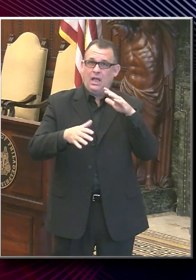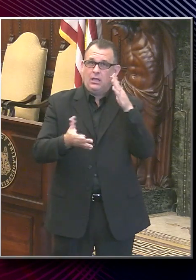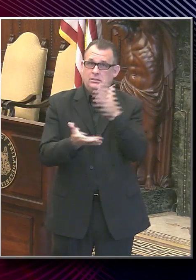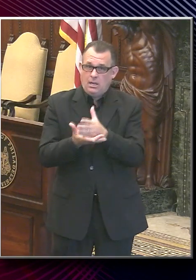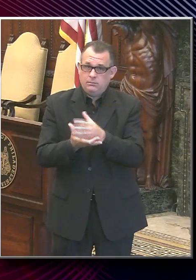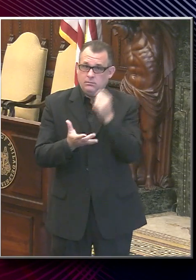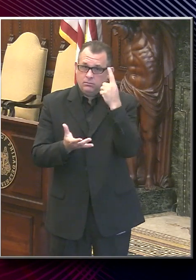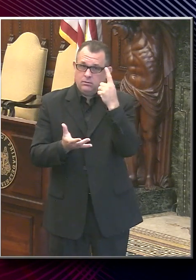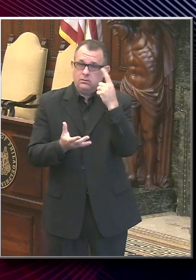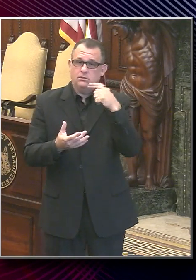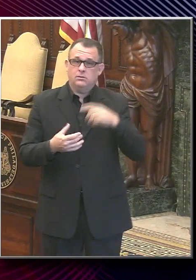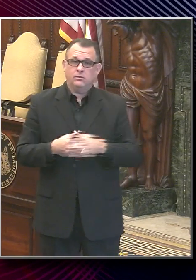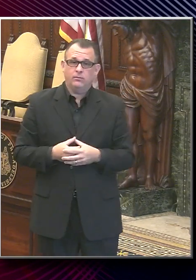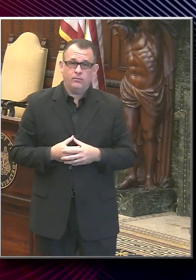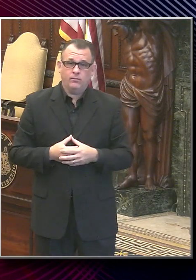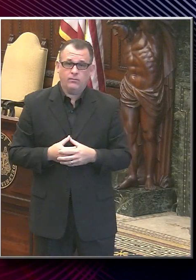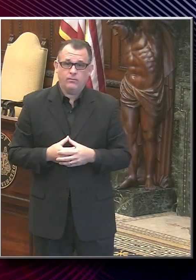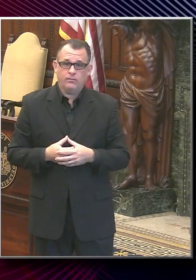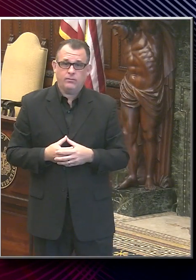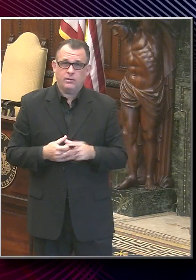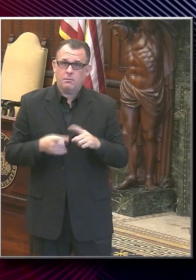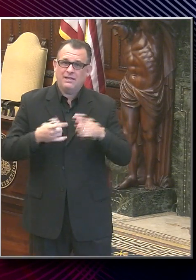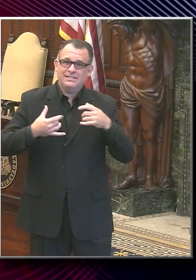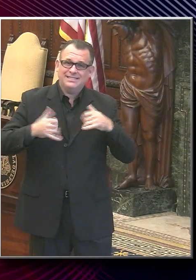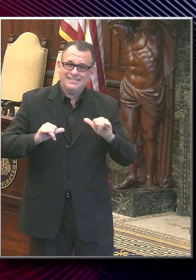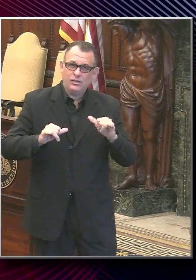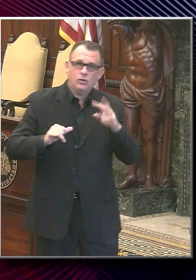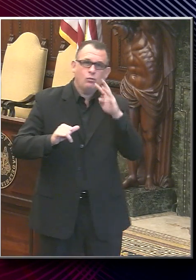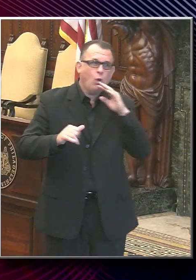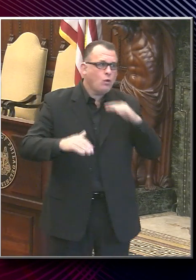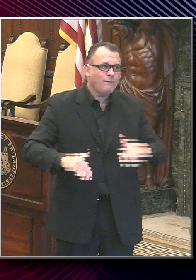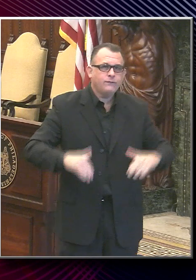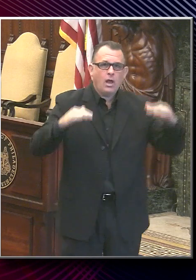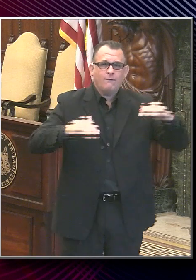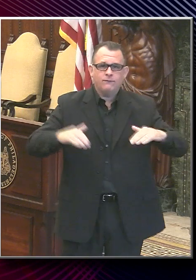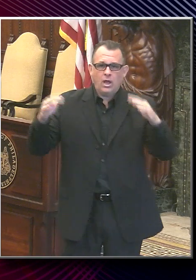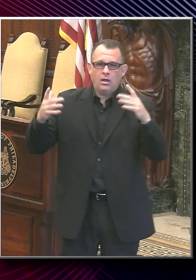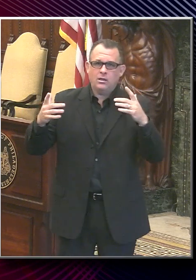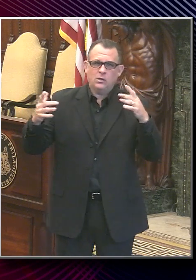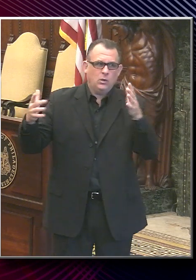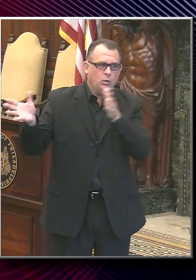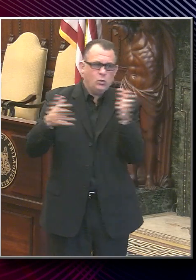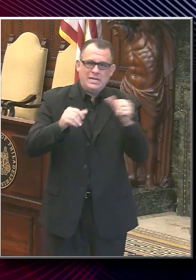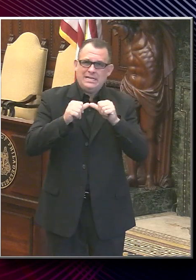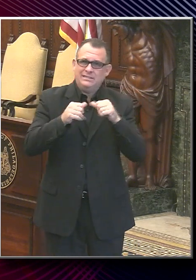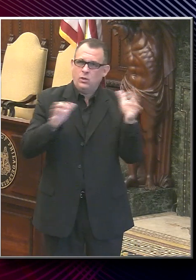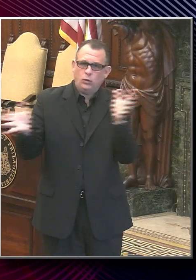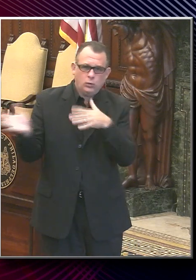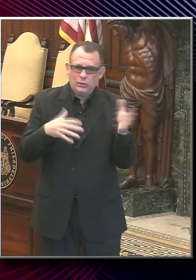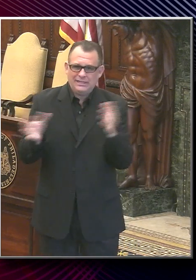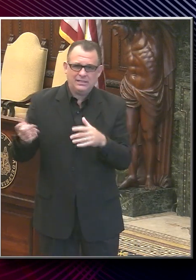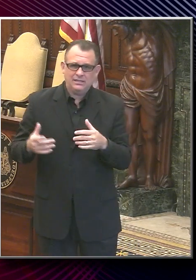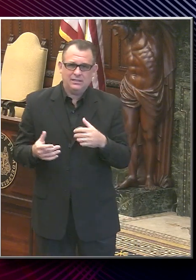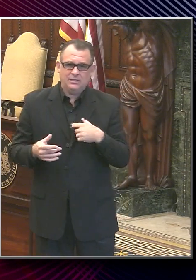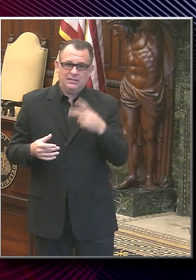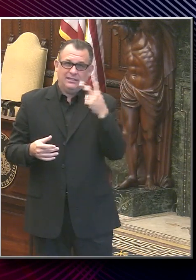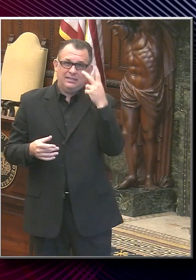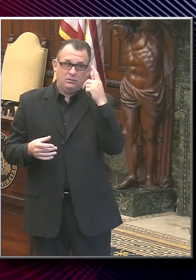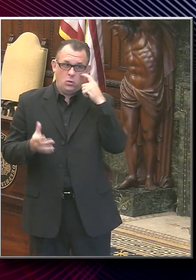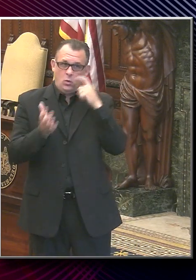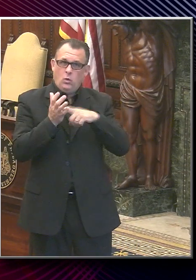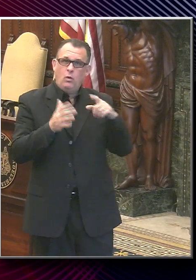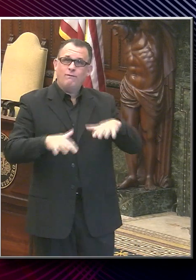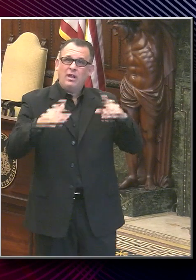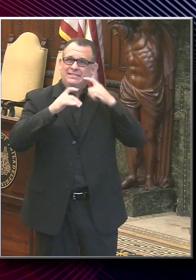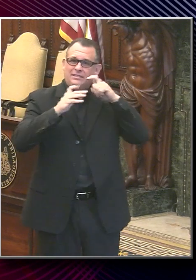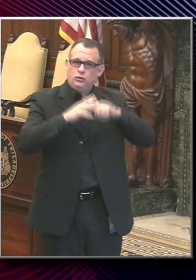still going to have significant wind gusts for the next few hours, and the flooding has really just begun. In fact, we just got an update.